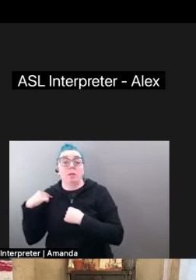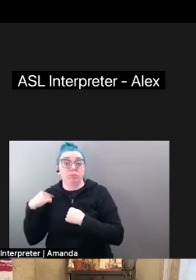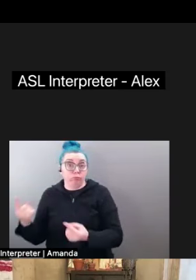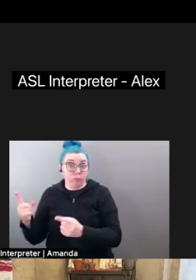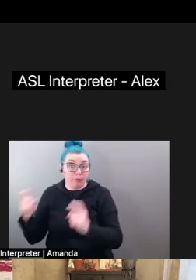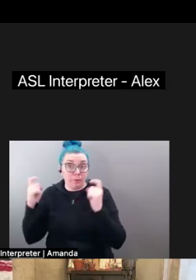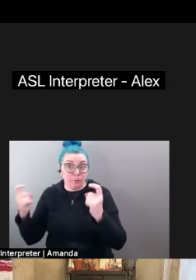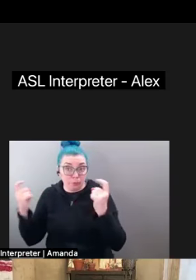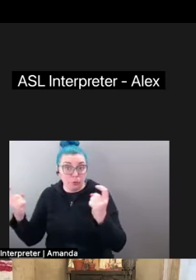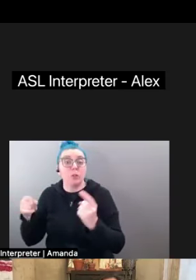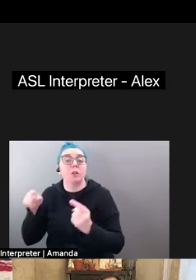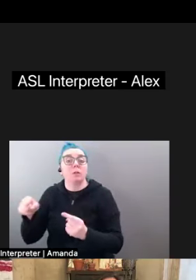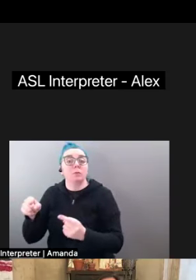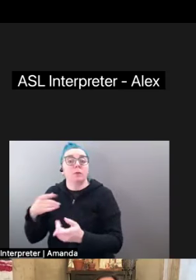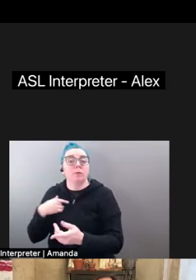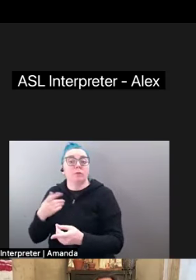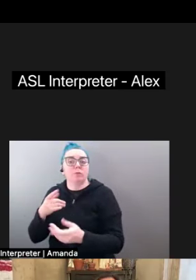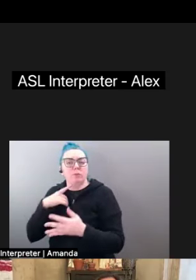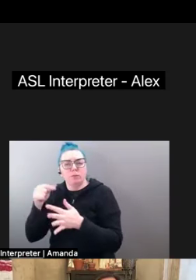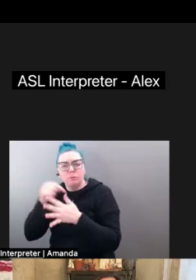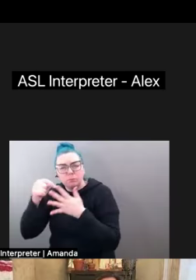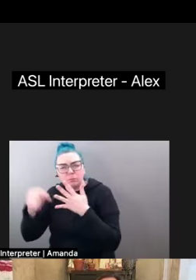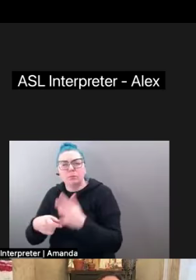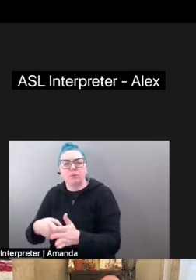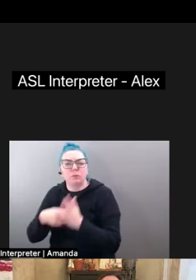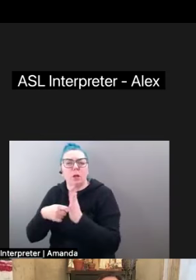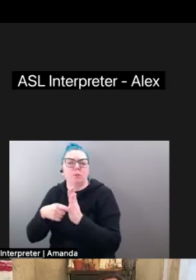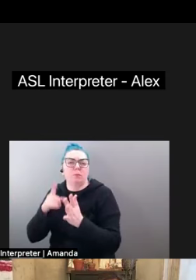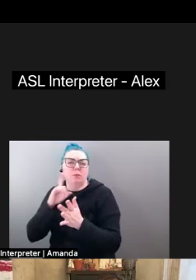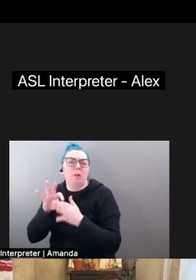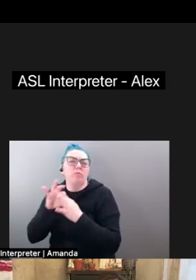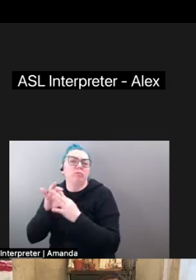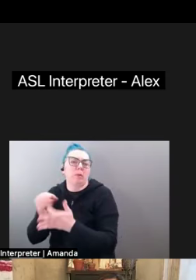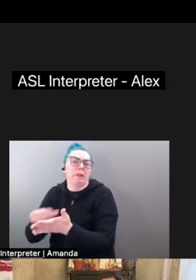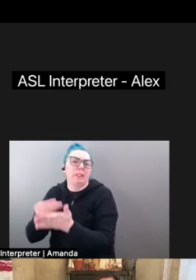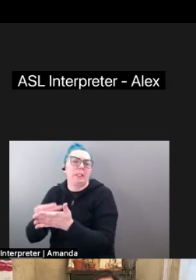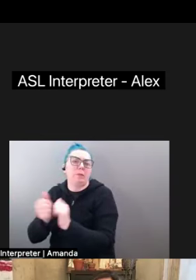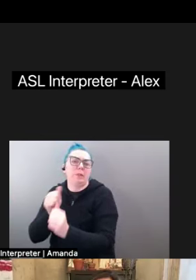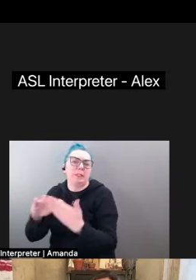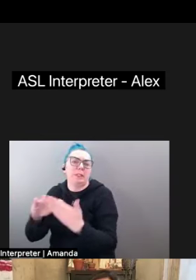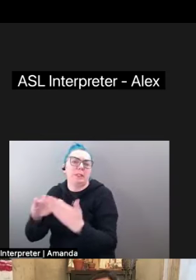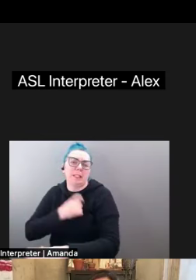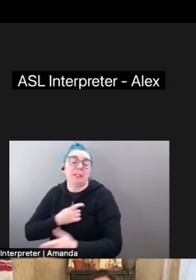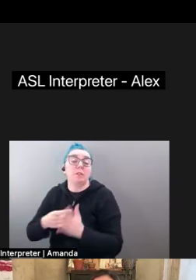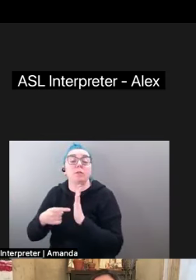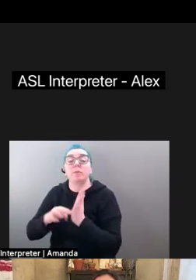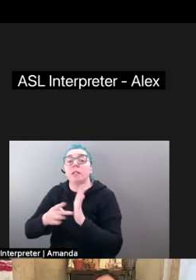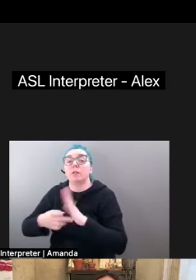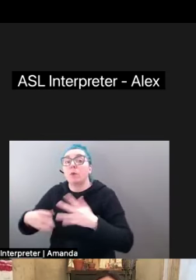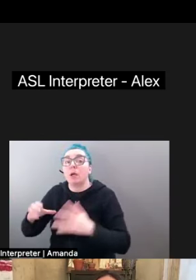funding relationship with the City of Kingston. So what that means is you have to either currently receive a CKAF operating